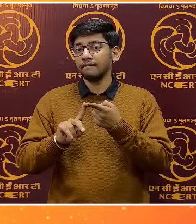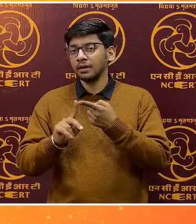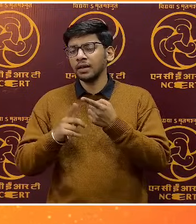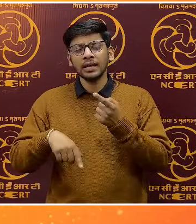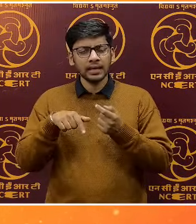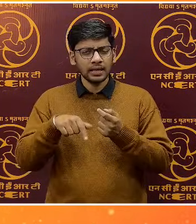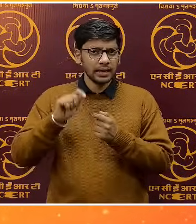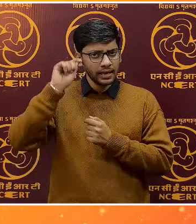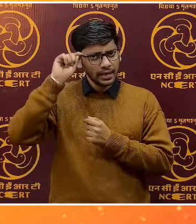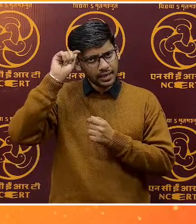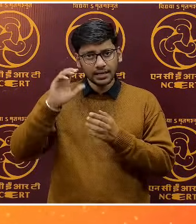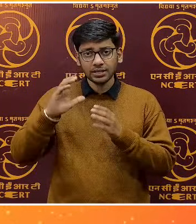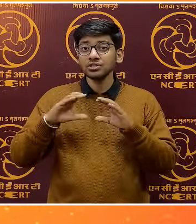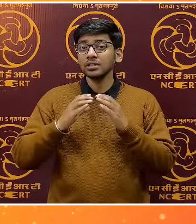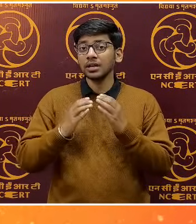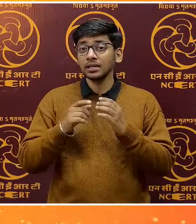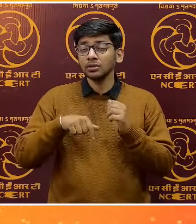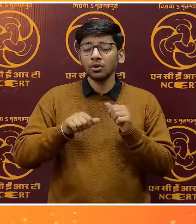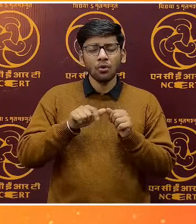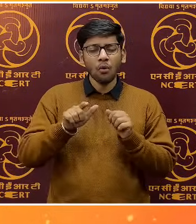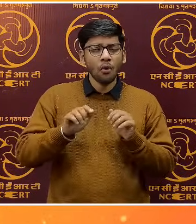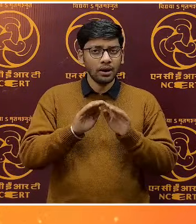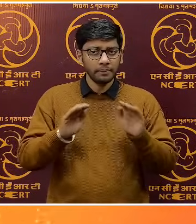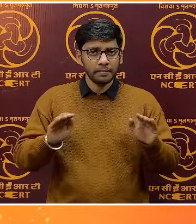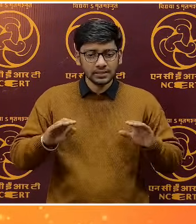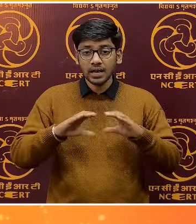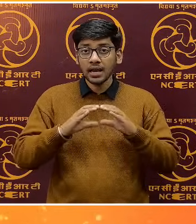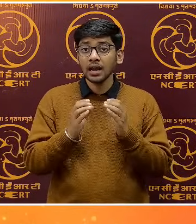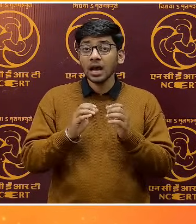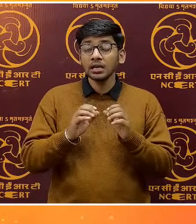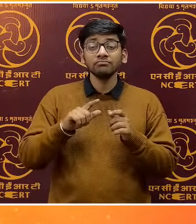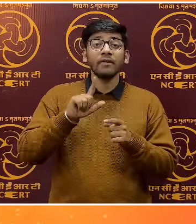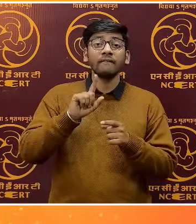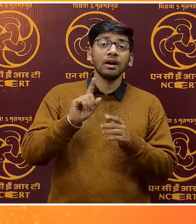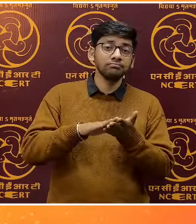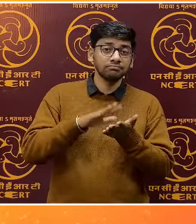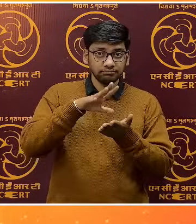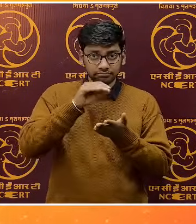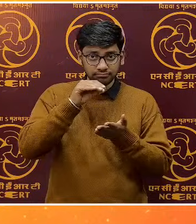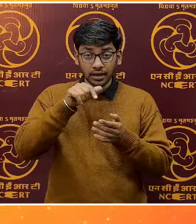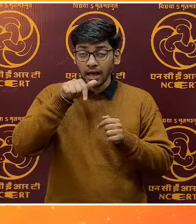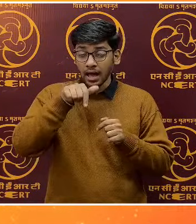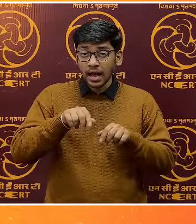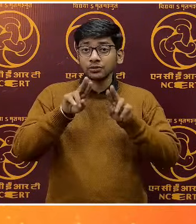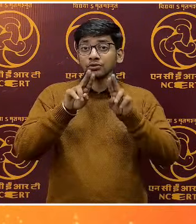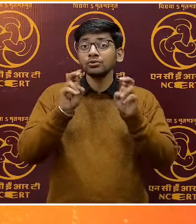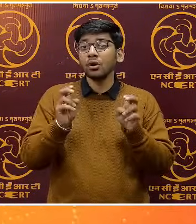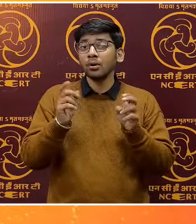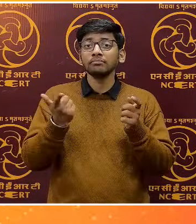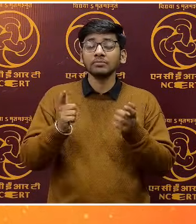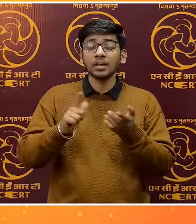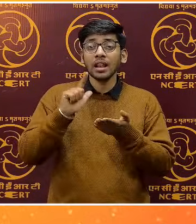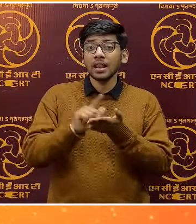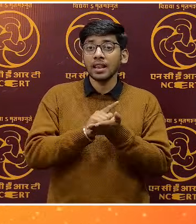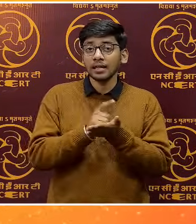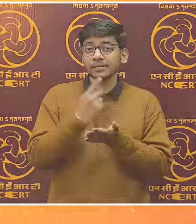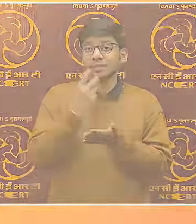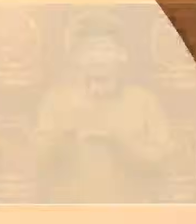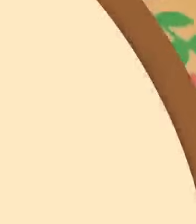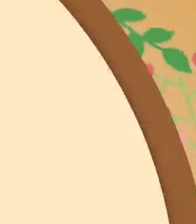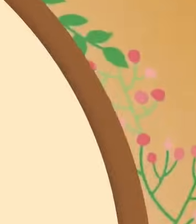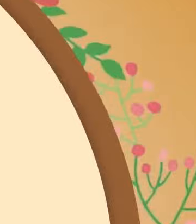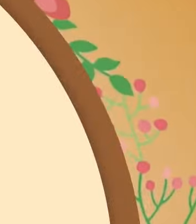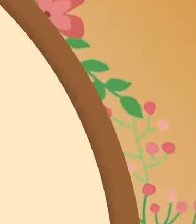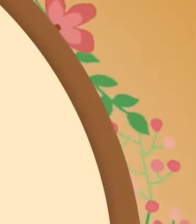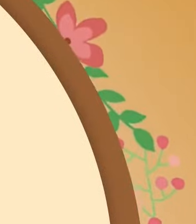English class for all the students studying in class 1 and we are here with the topic chapter number 2,